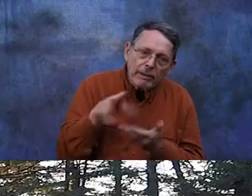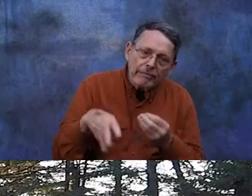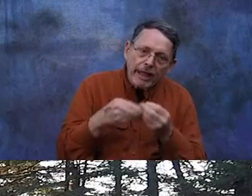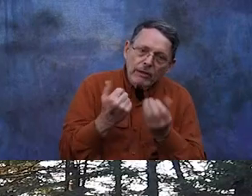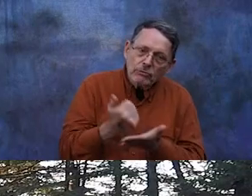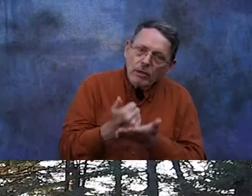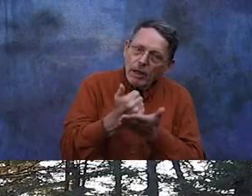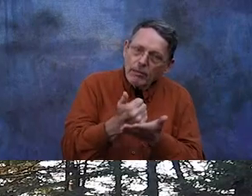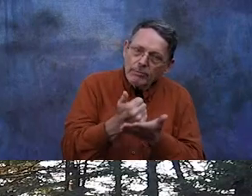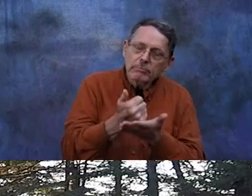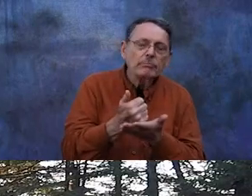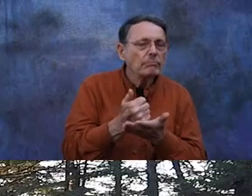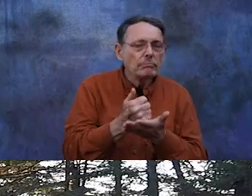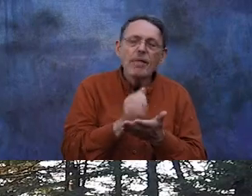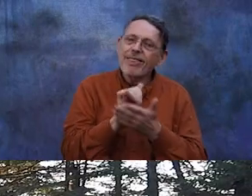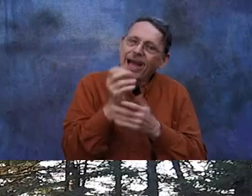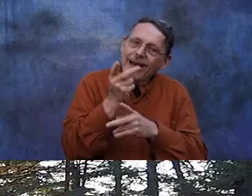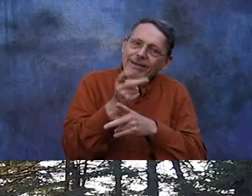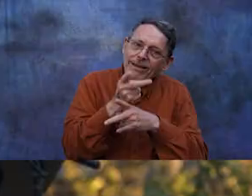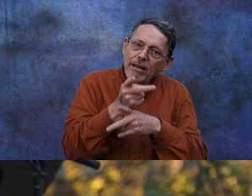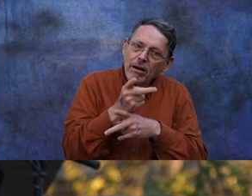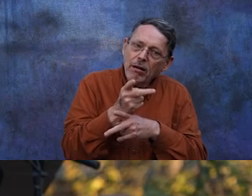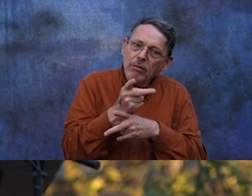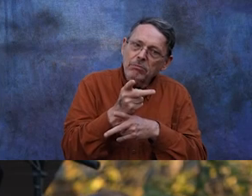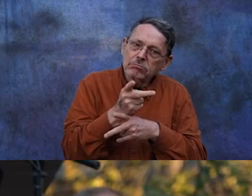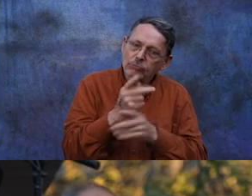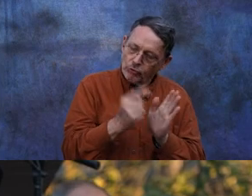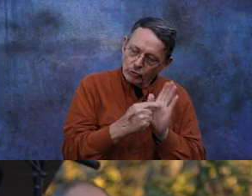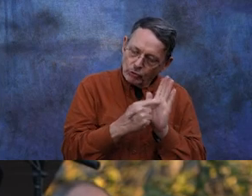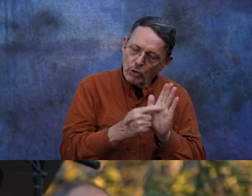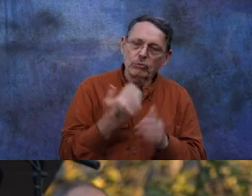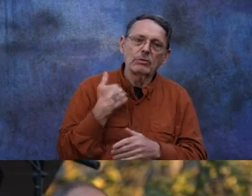help. That care is our love.